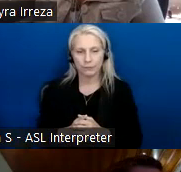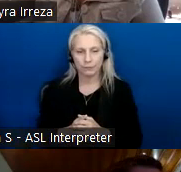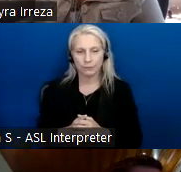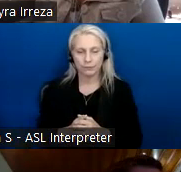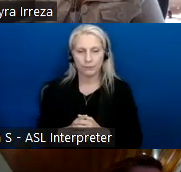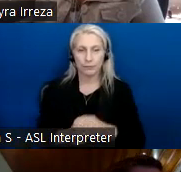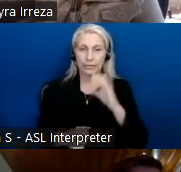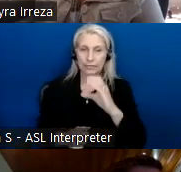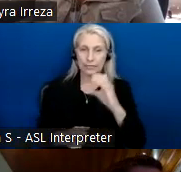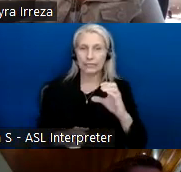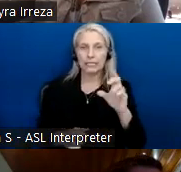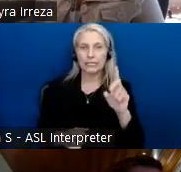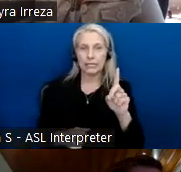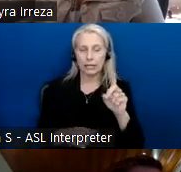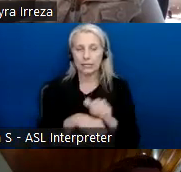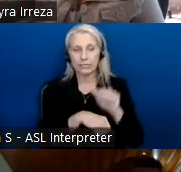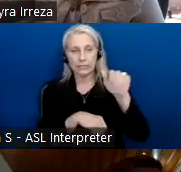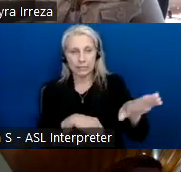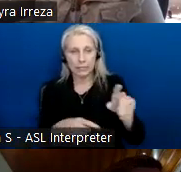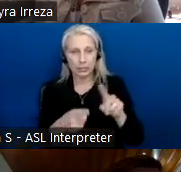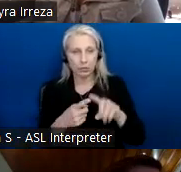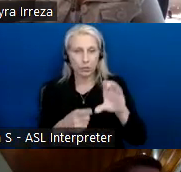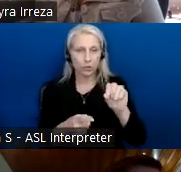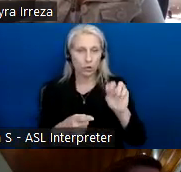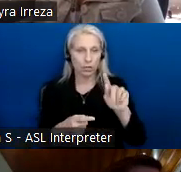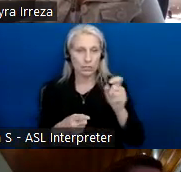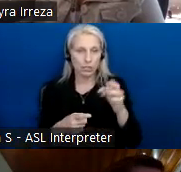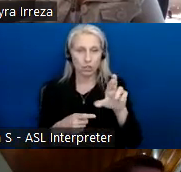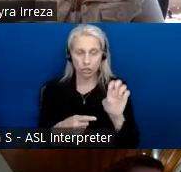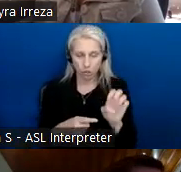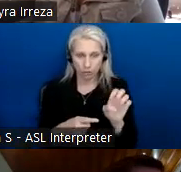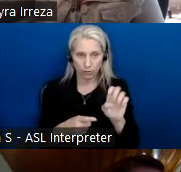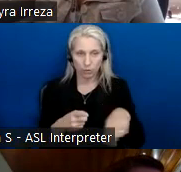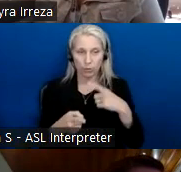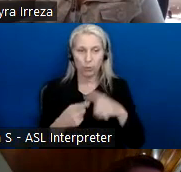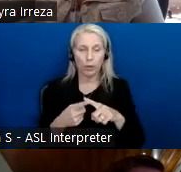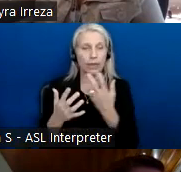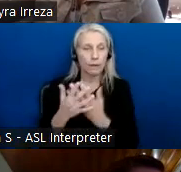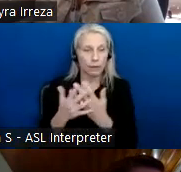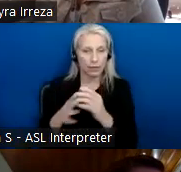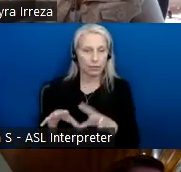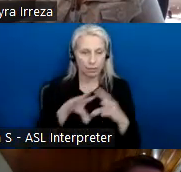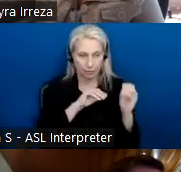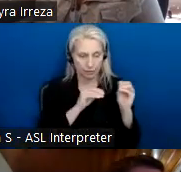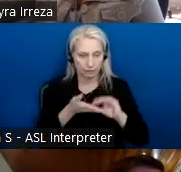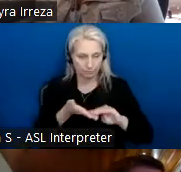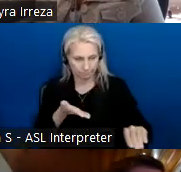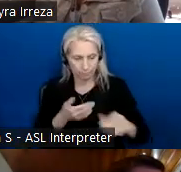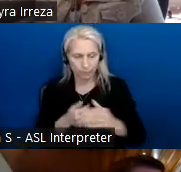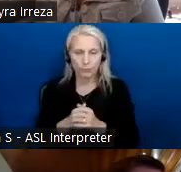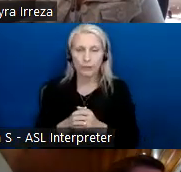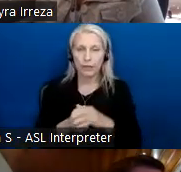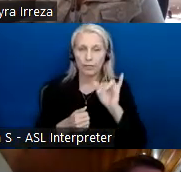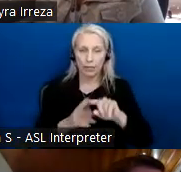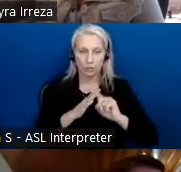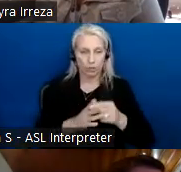A CCD is sent to Contexture upon inmate release from the correctional facility. So this triggers